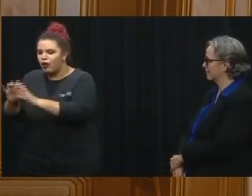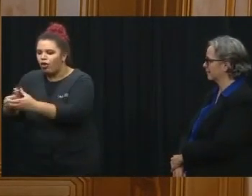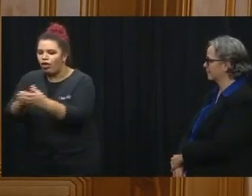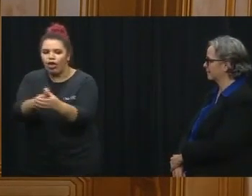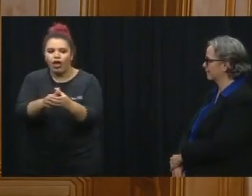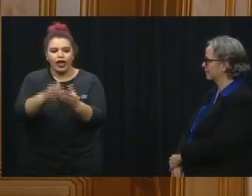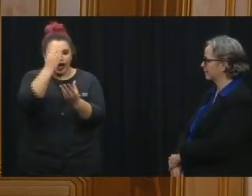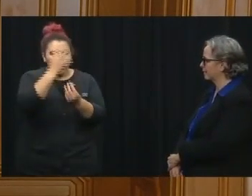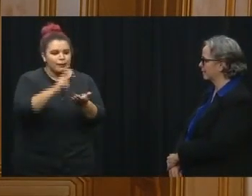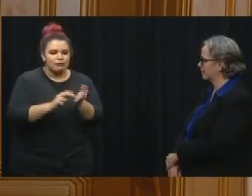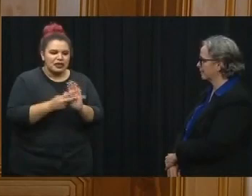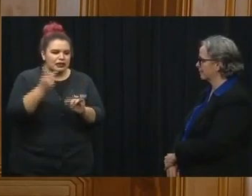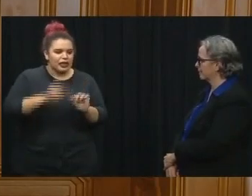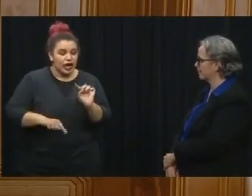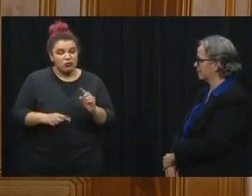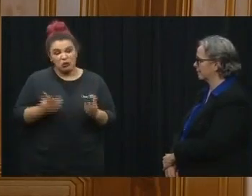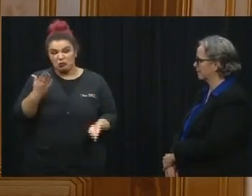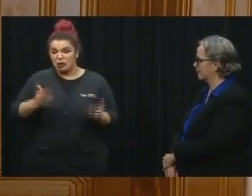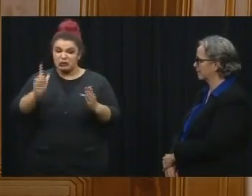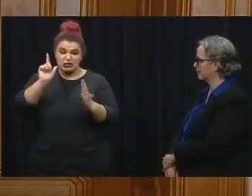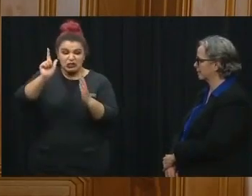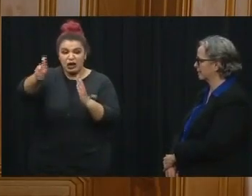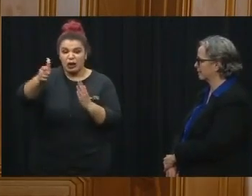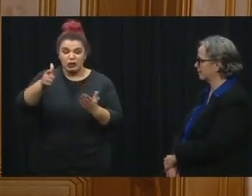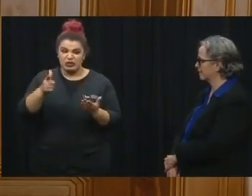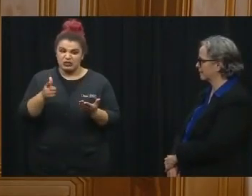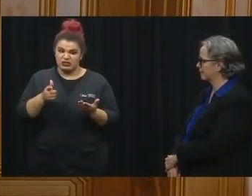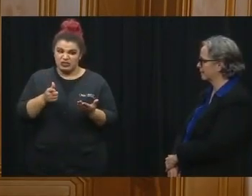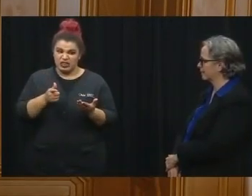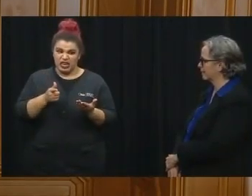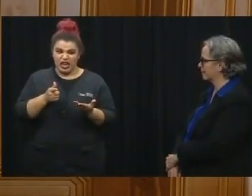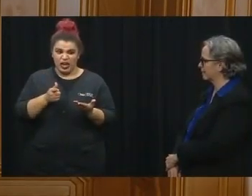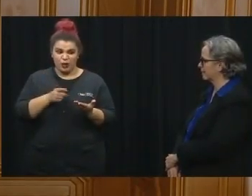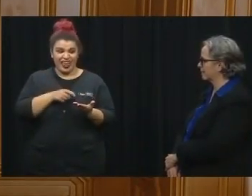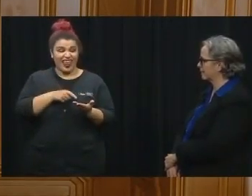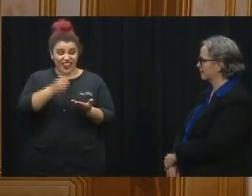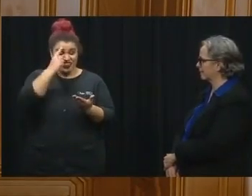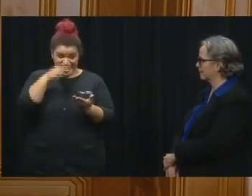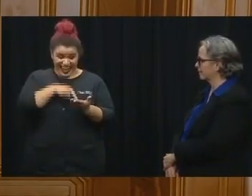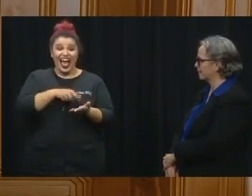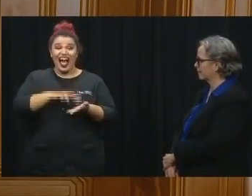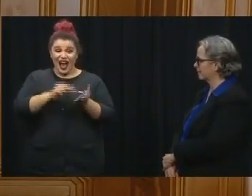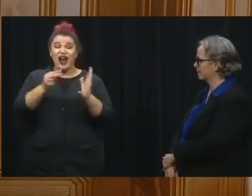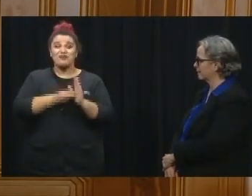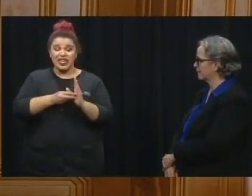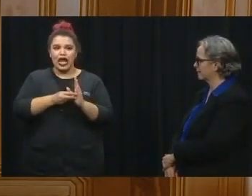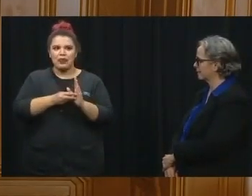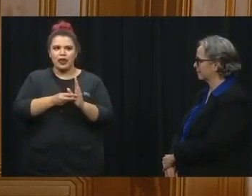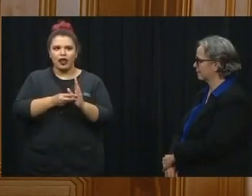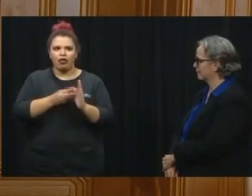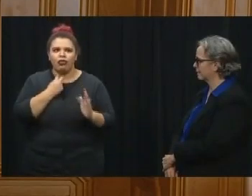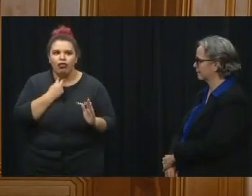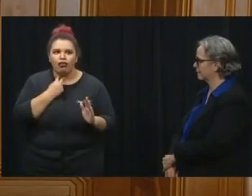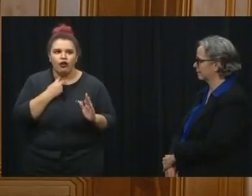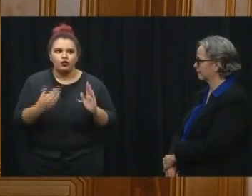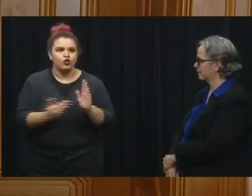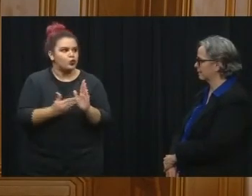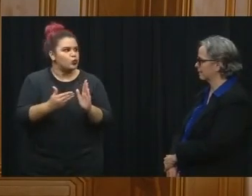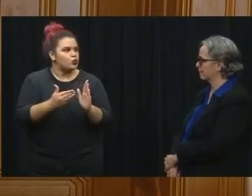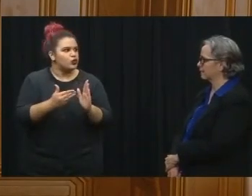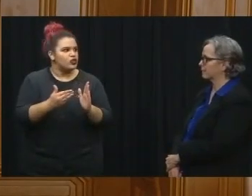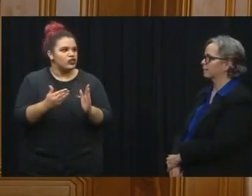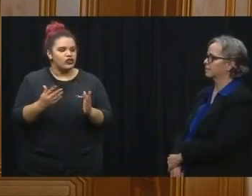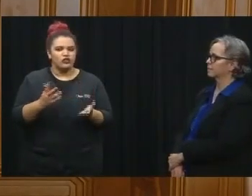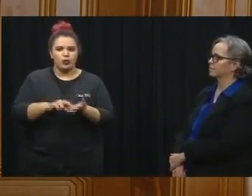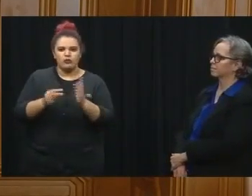private companies over these, so the Attorney General may have to interpret the orders when he's doing